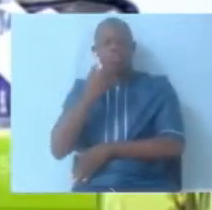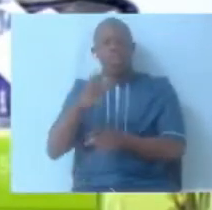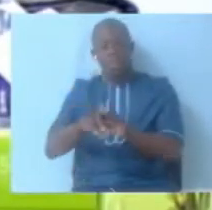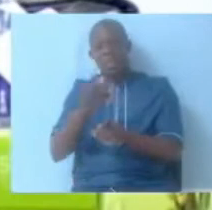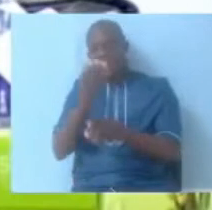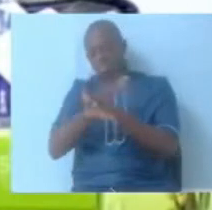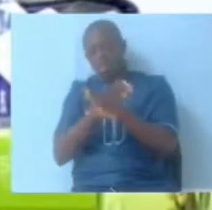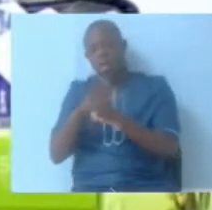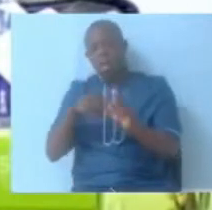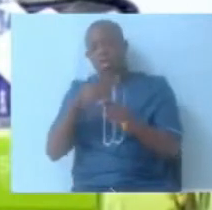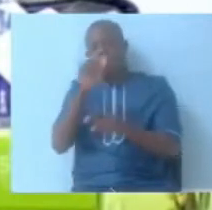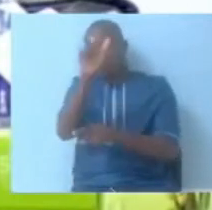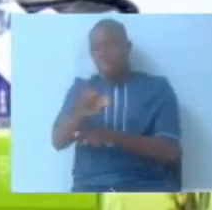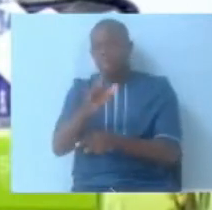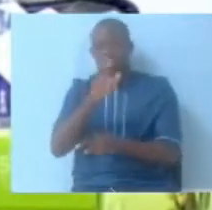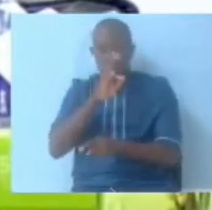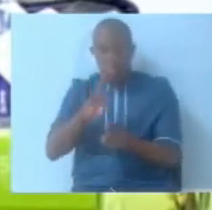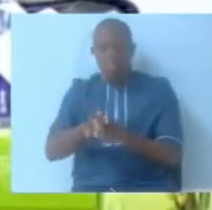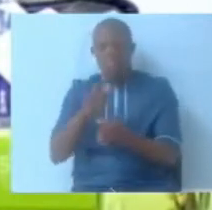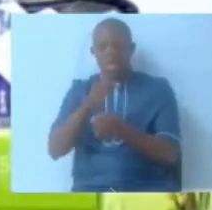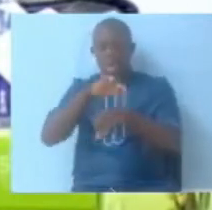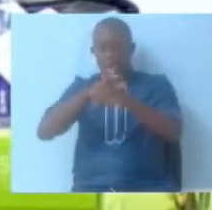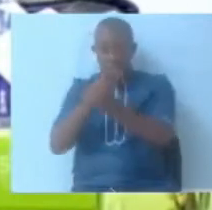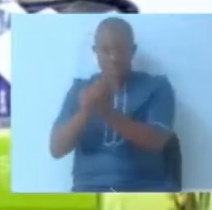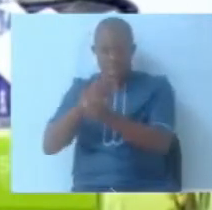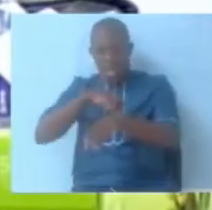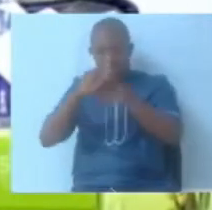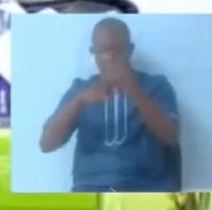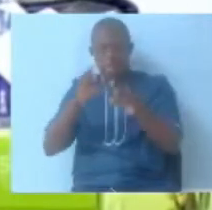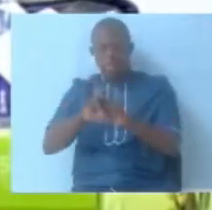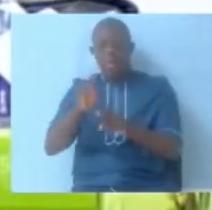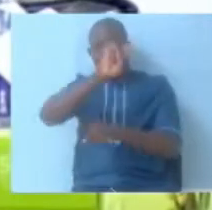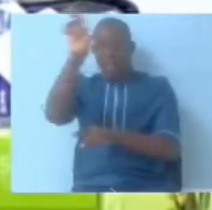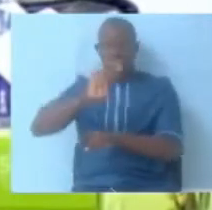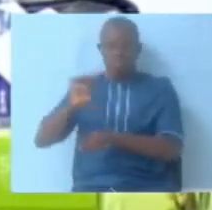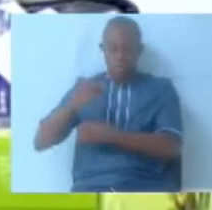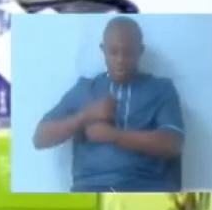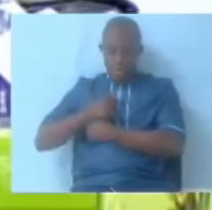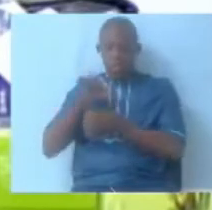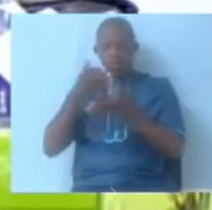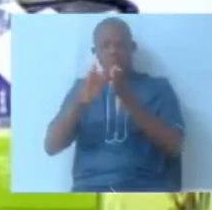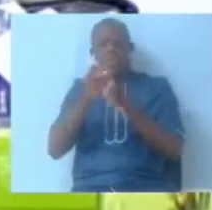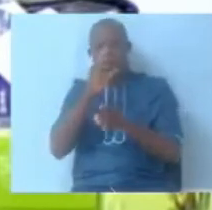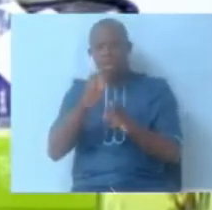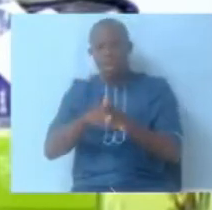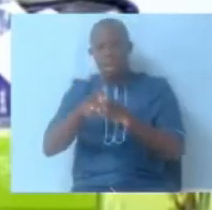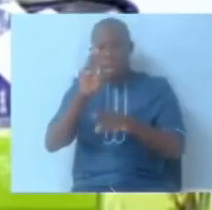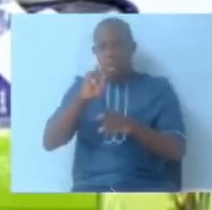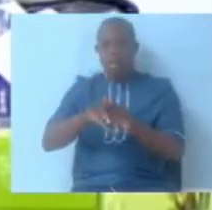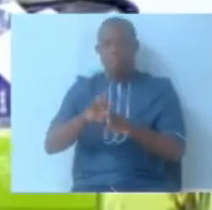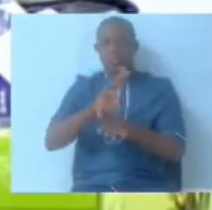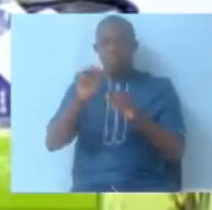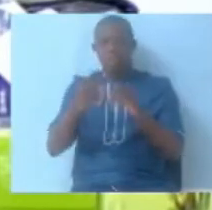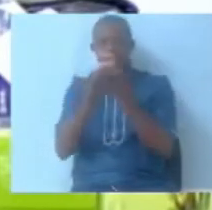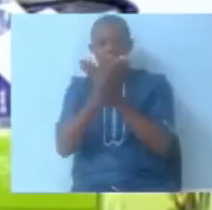nation. And because of that, the court declined jurisdiction to say that they cannot be granted bail. And that was the decision that was affirmed